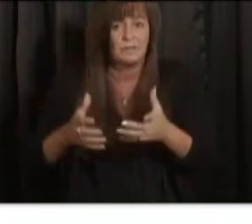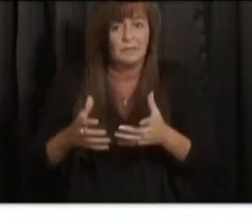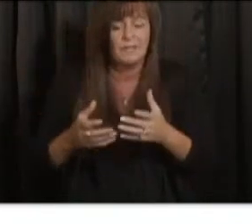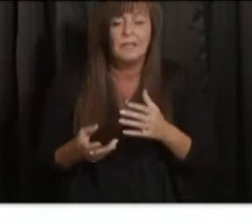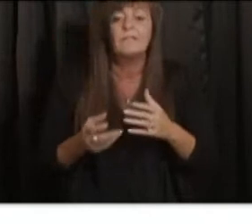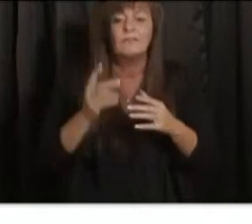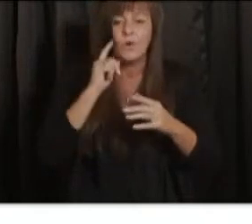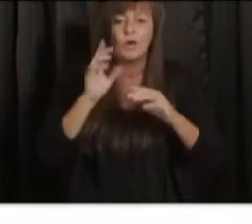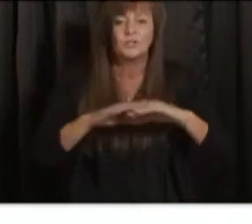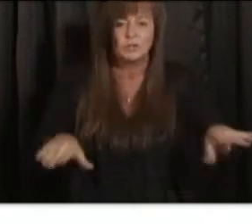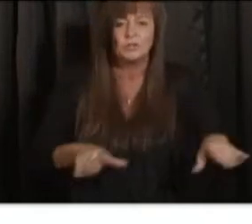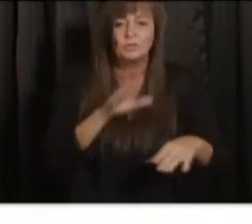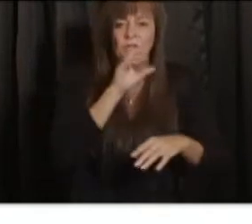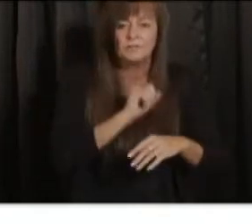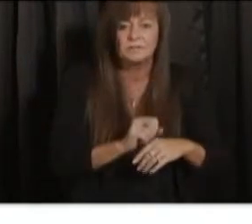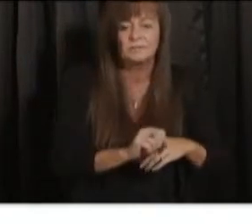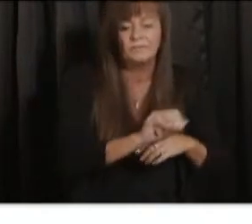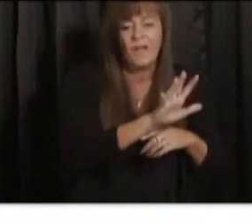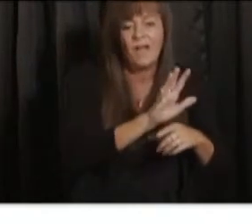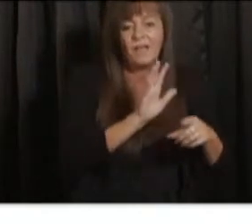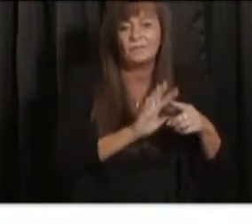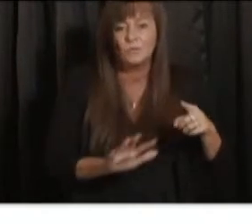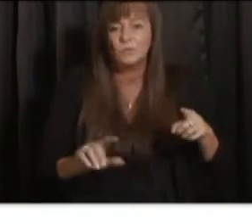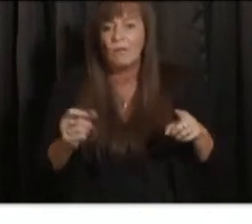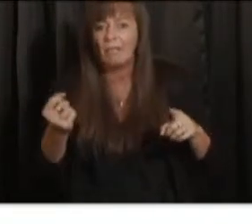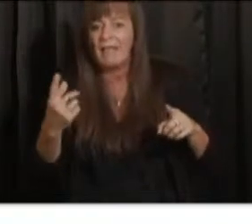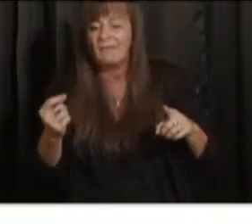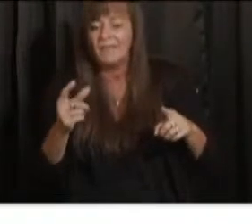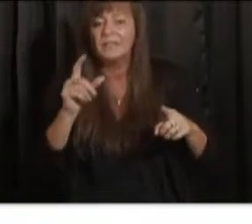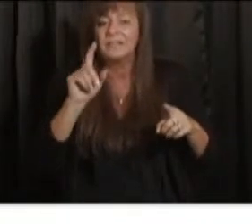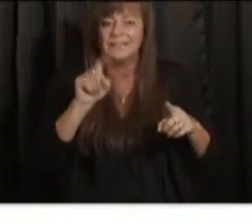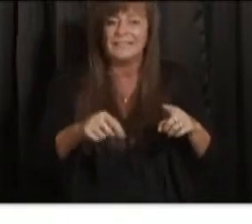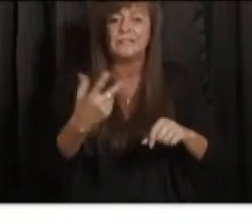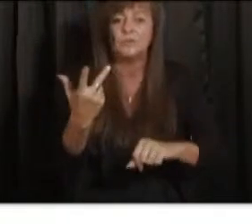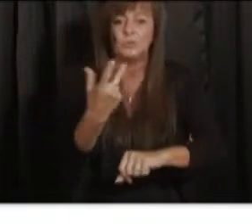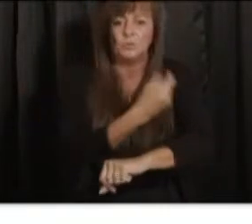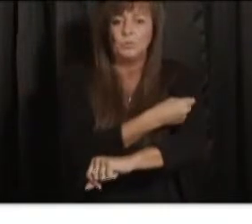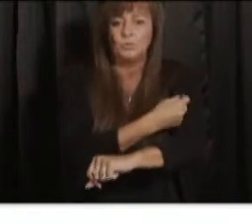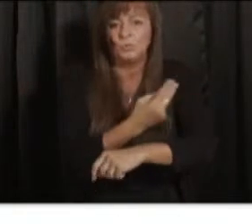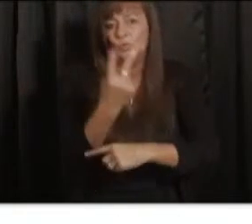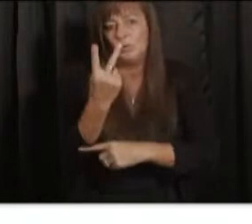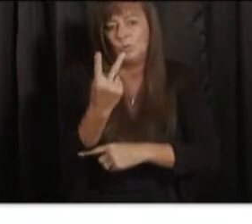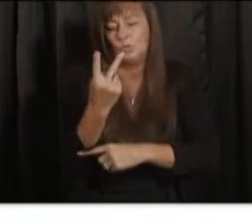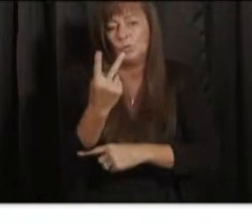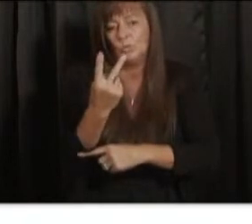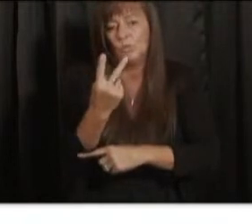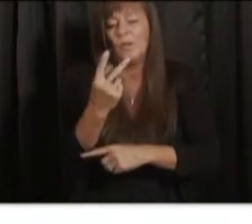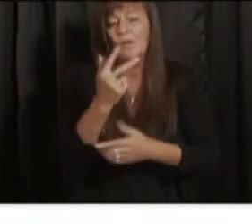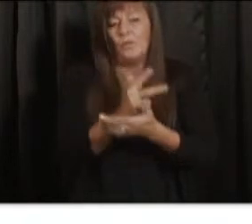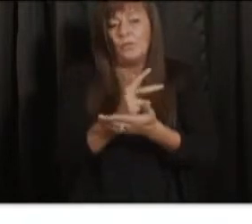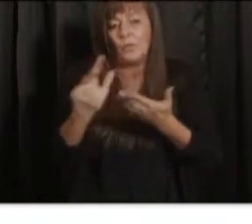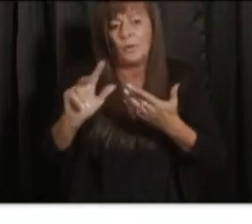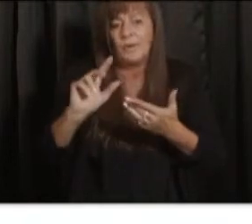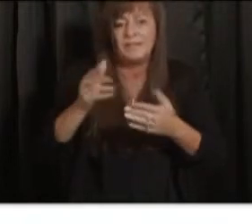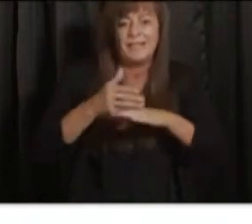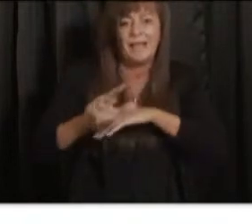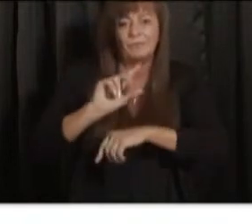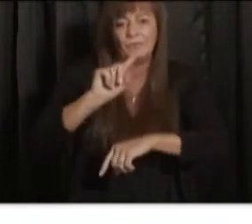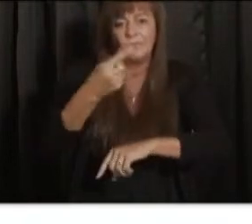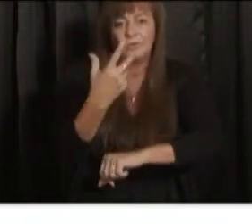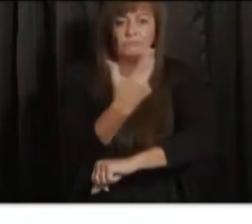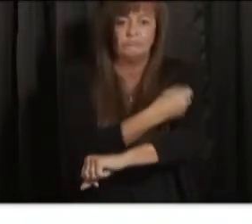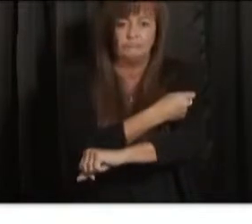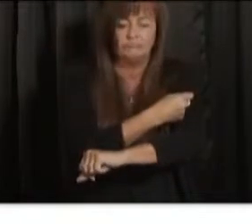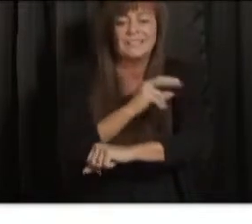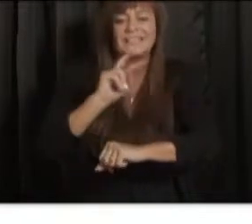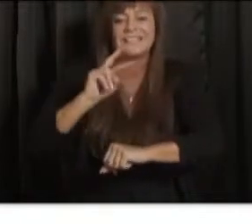series. Kids will need a second dose 3 weeks after their first. Because younger children have different health needs